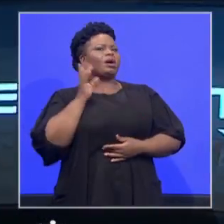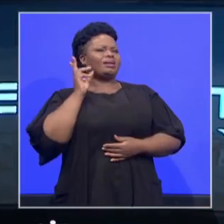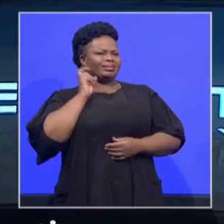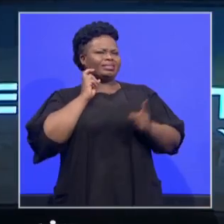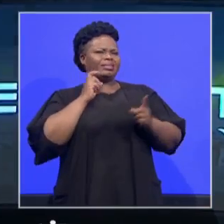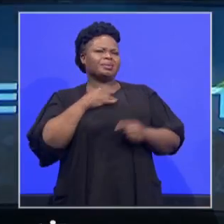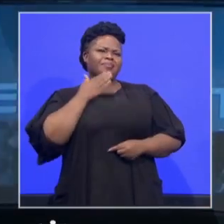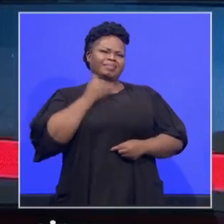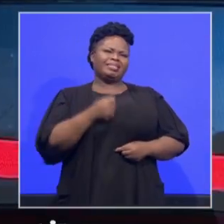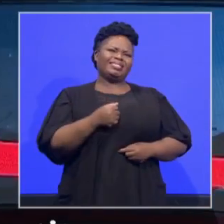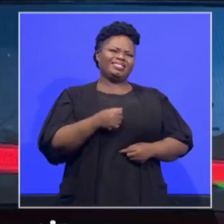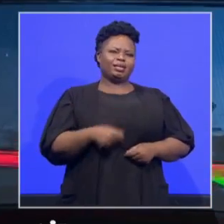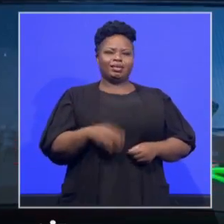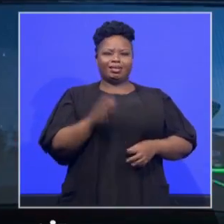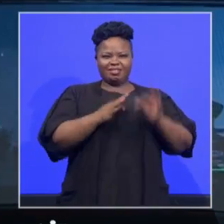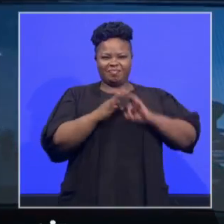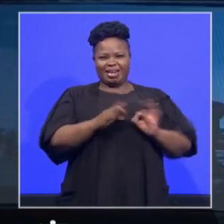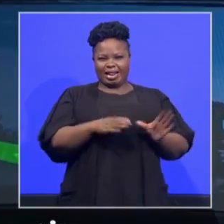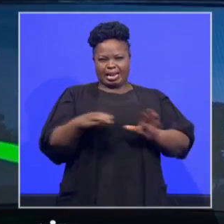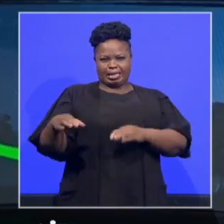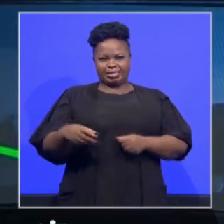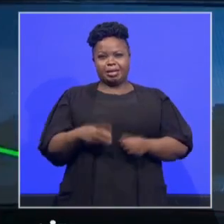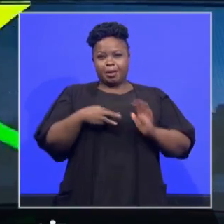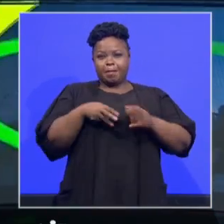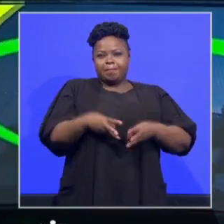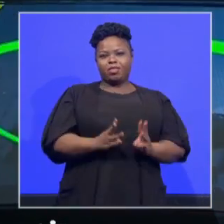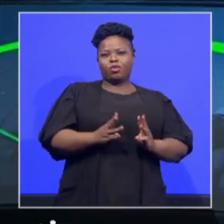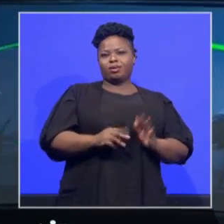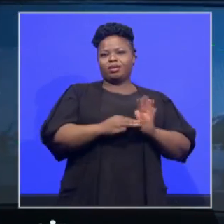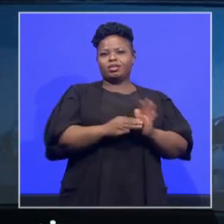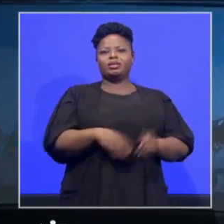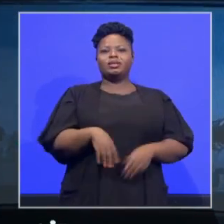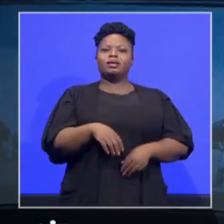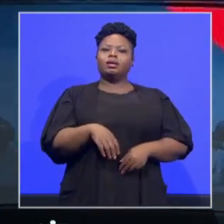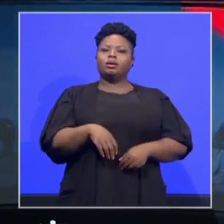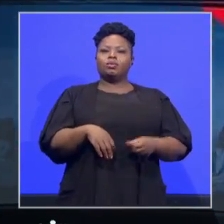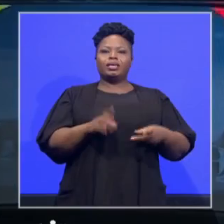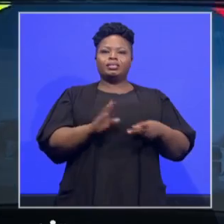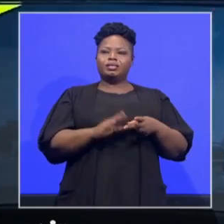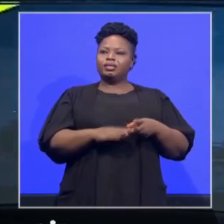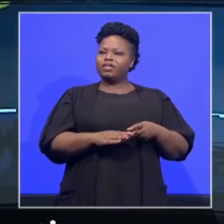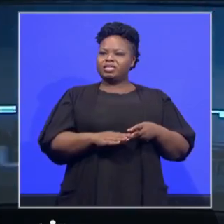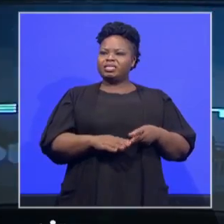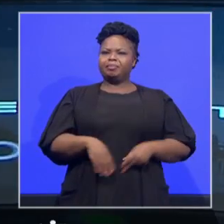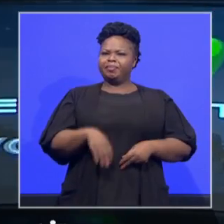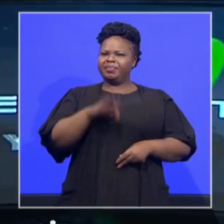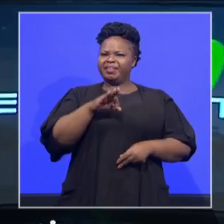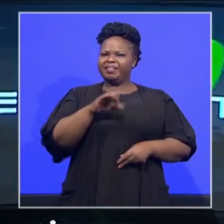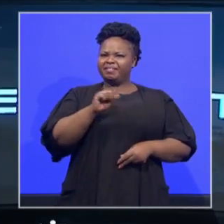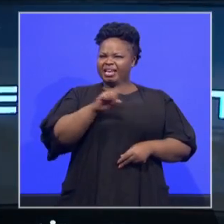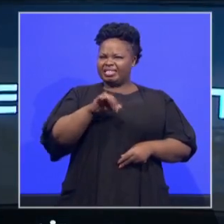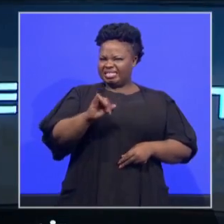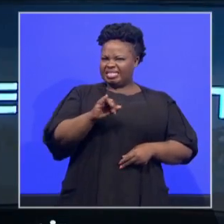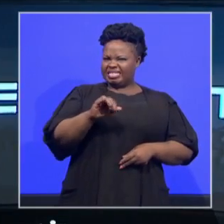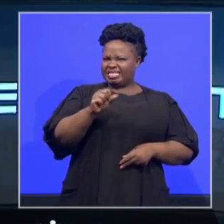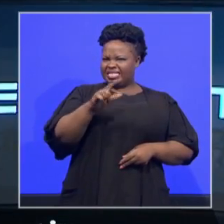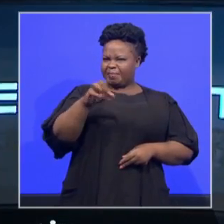about the clustering using a method called the fuzzy semen clustering method. What does that mean in layman's